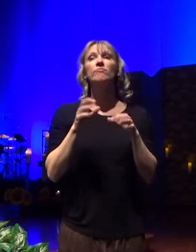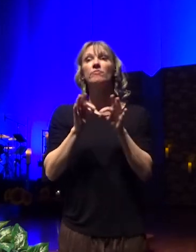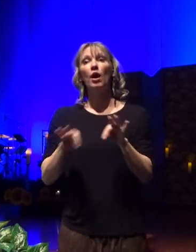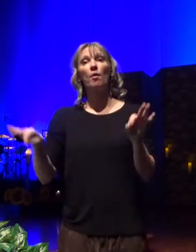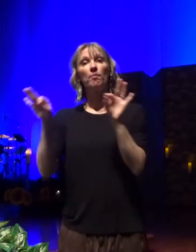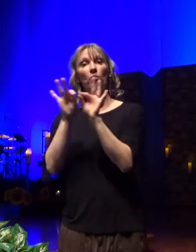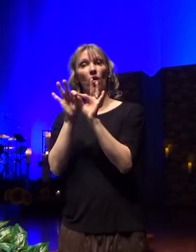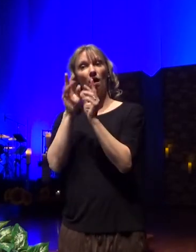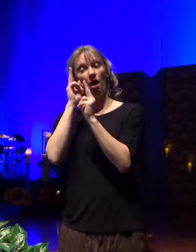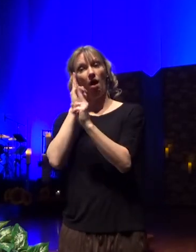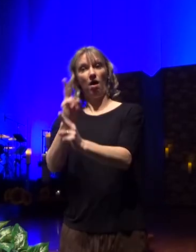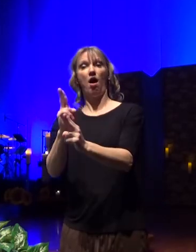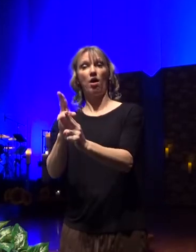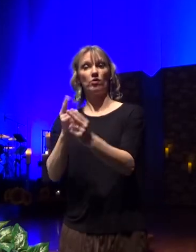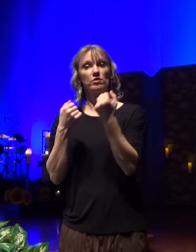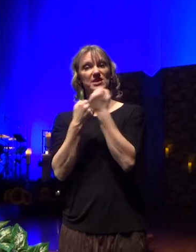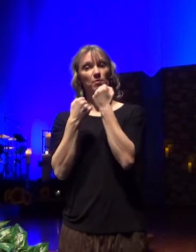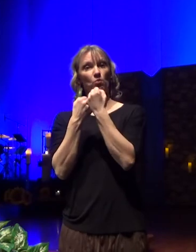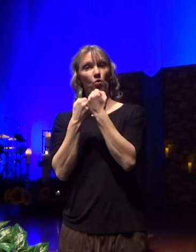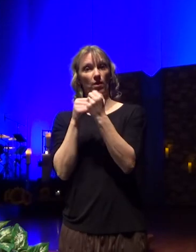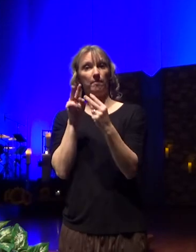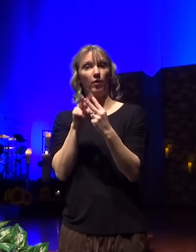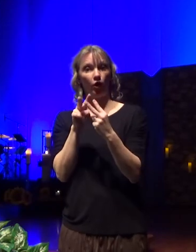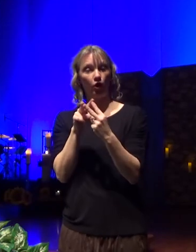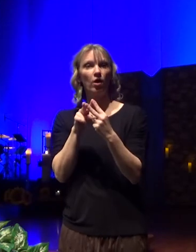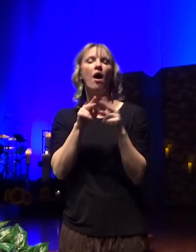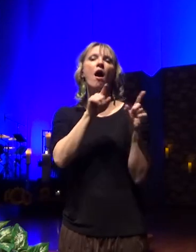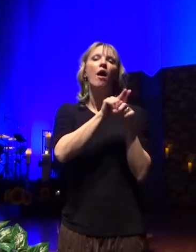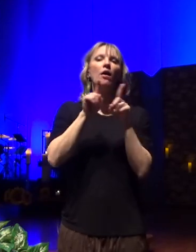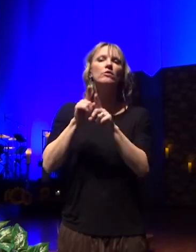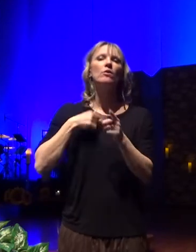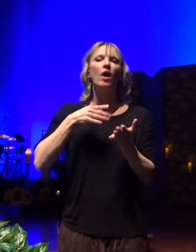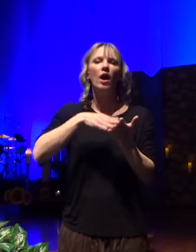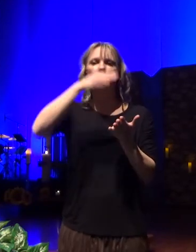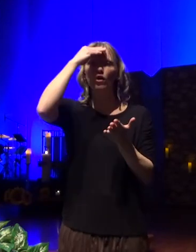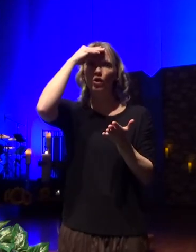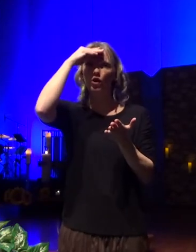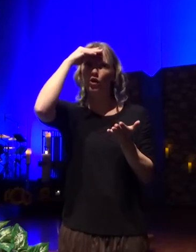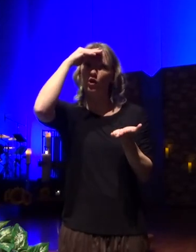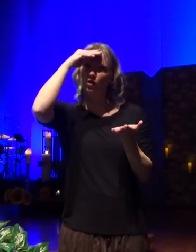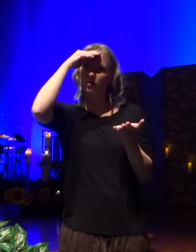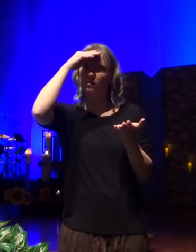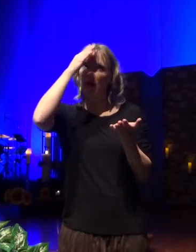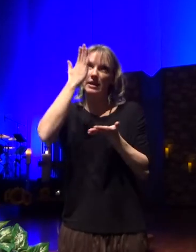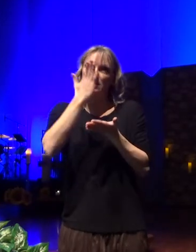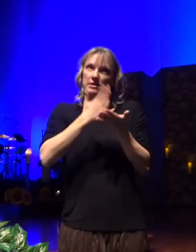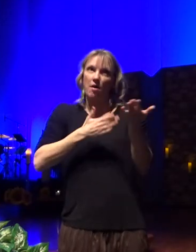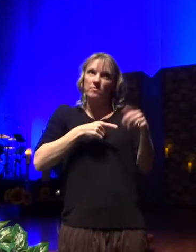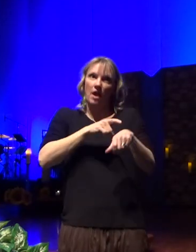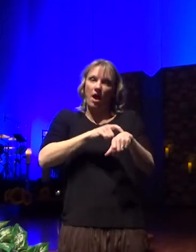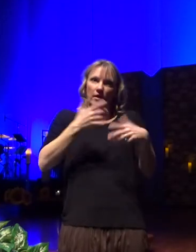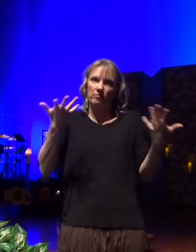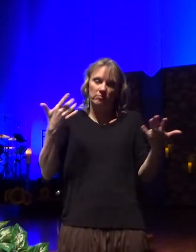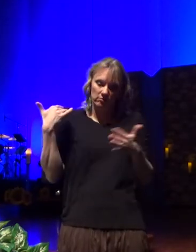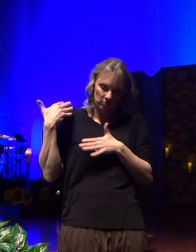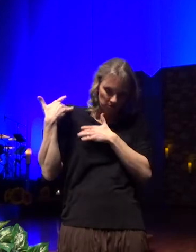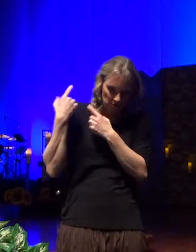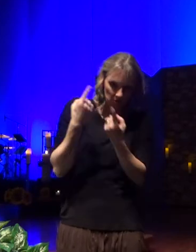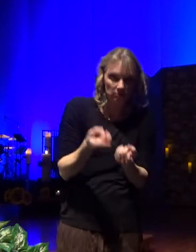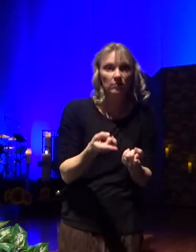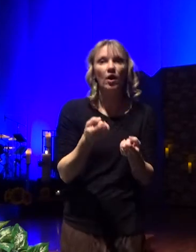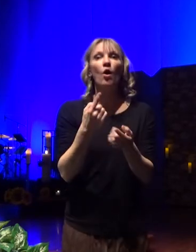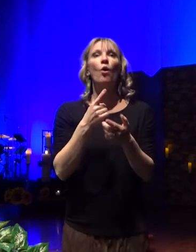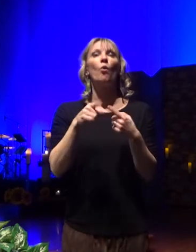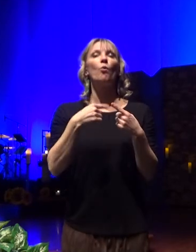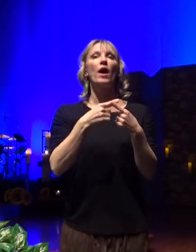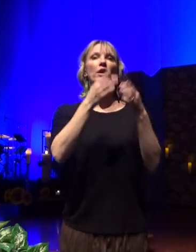the importance of honoring and being supportive of your partner. But I also learned somewhere along the way that